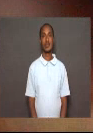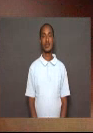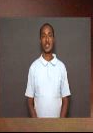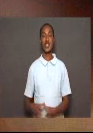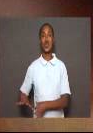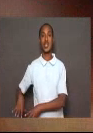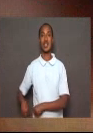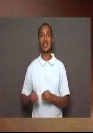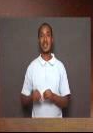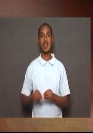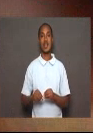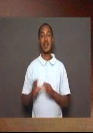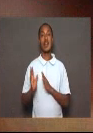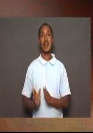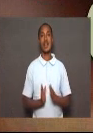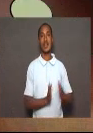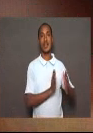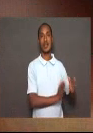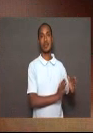Students, let's get ready.